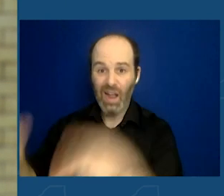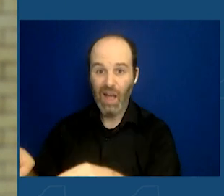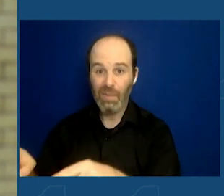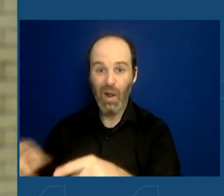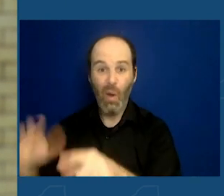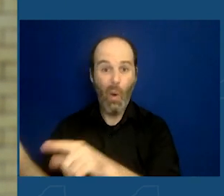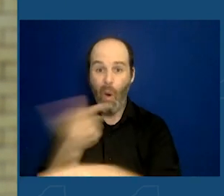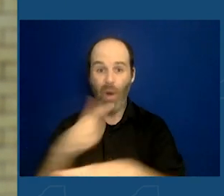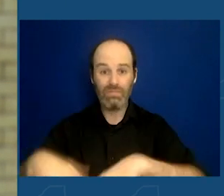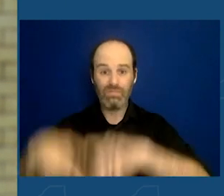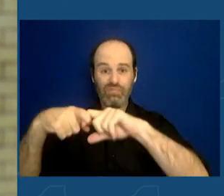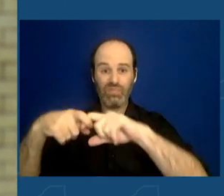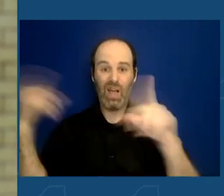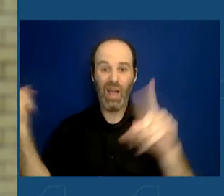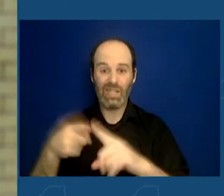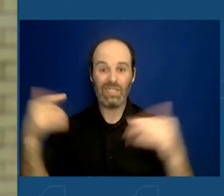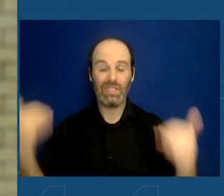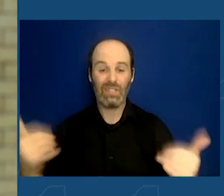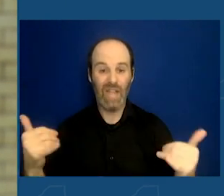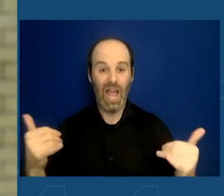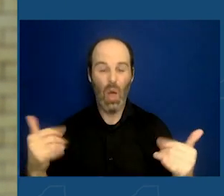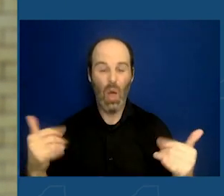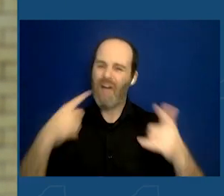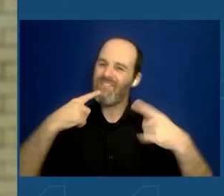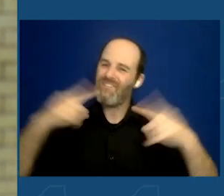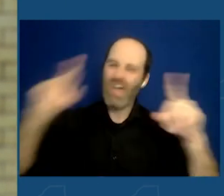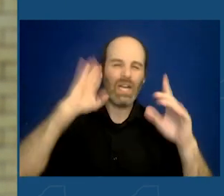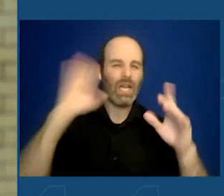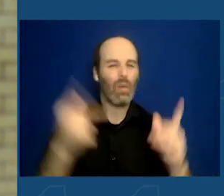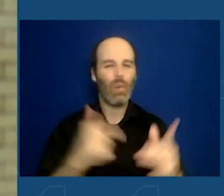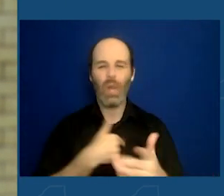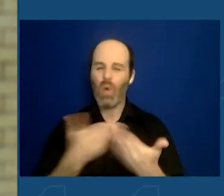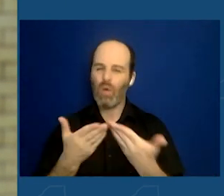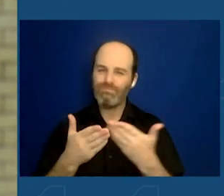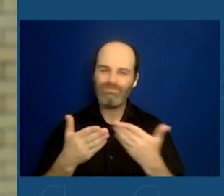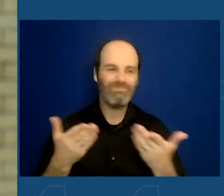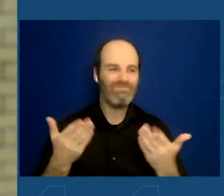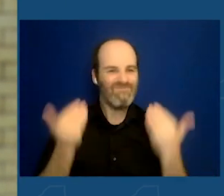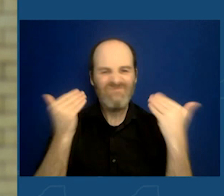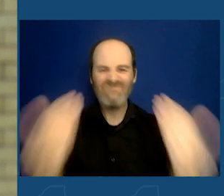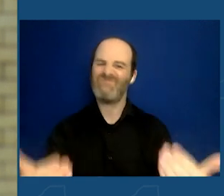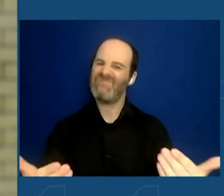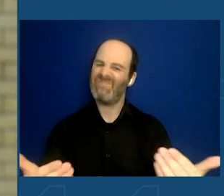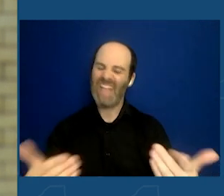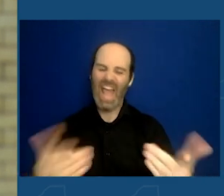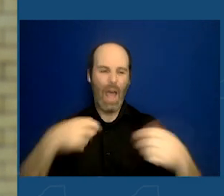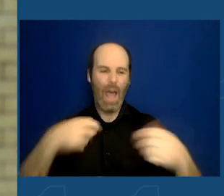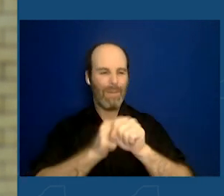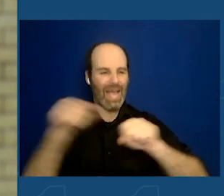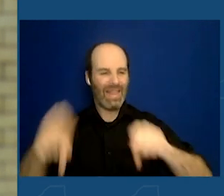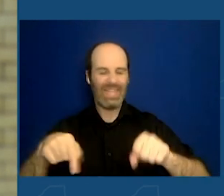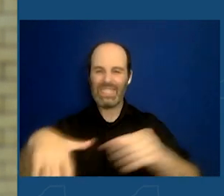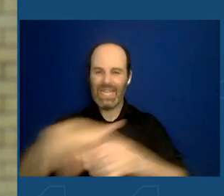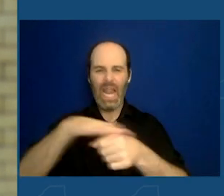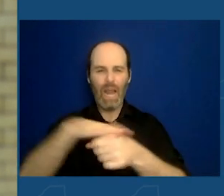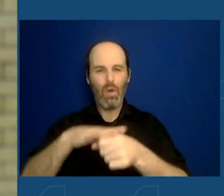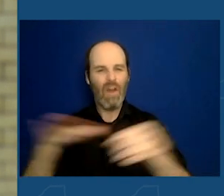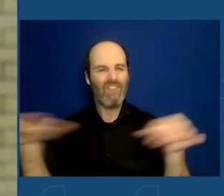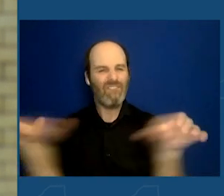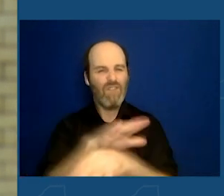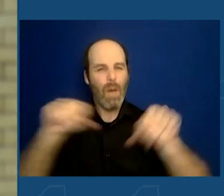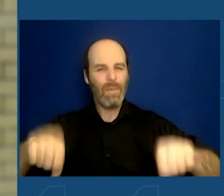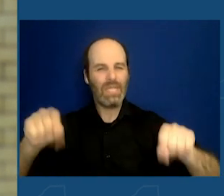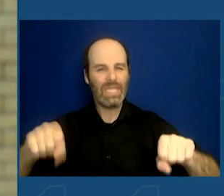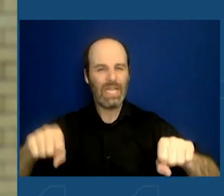And now we're going to finally unlock the full potential of this incredible neighborhood. It's not just about Gowanus. We'll get